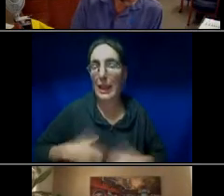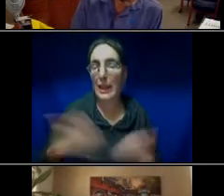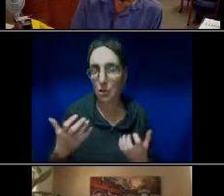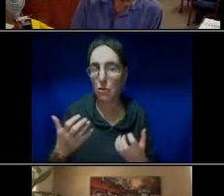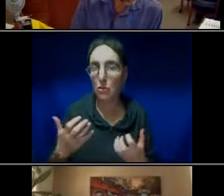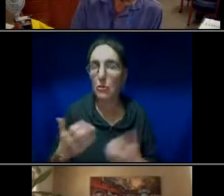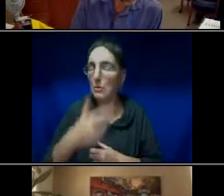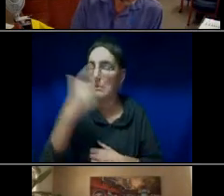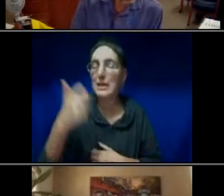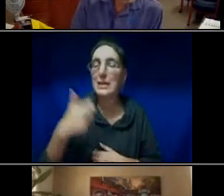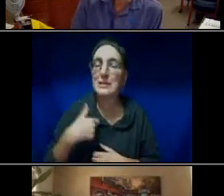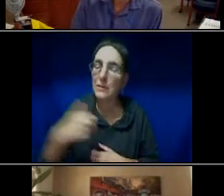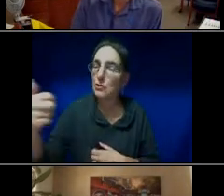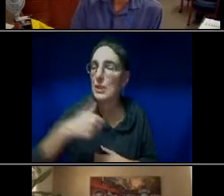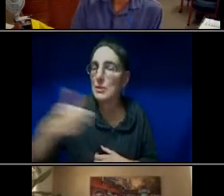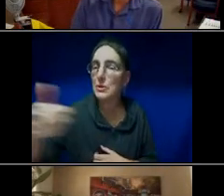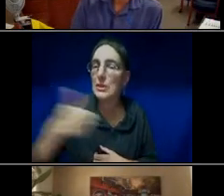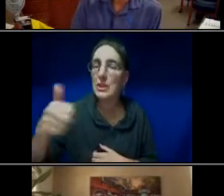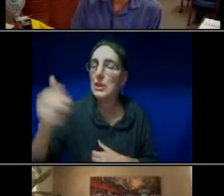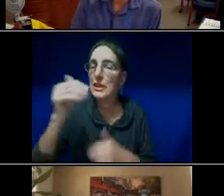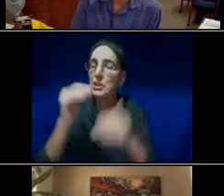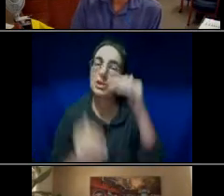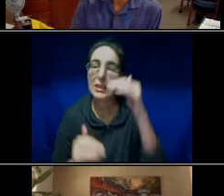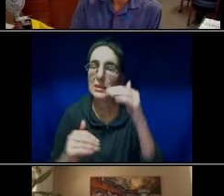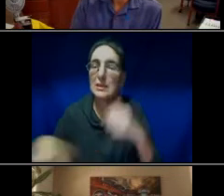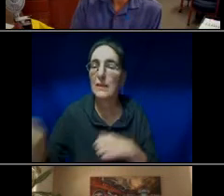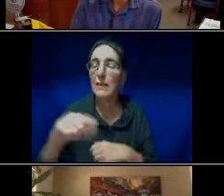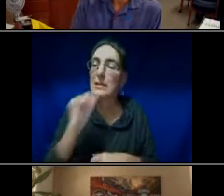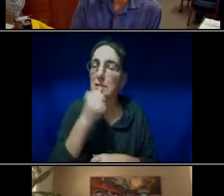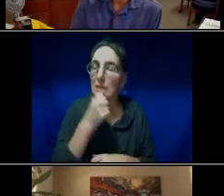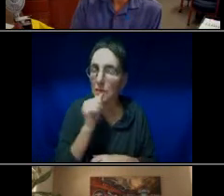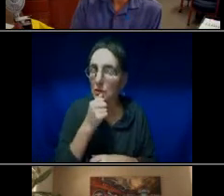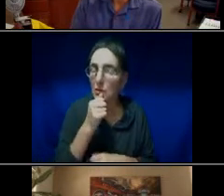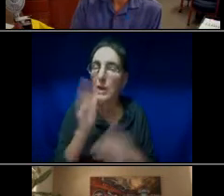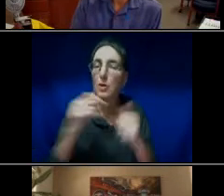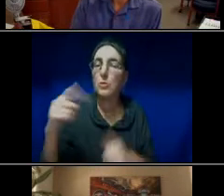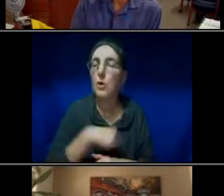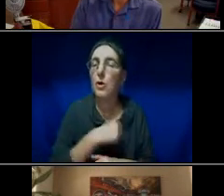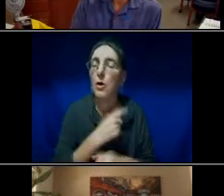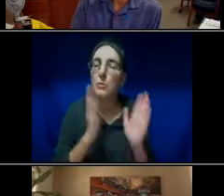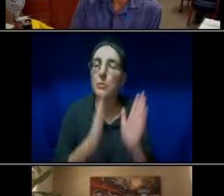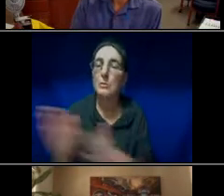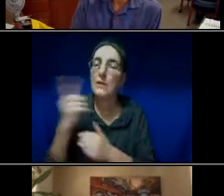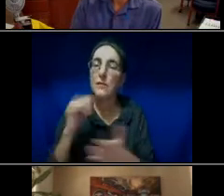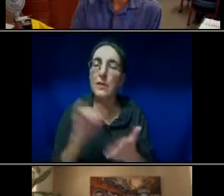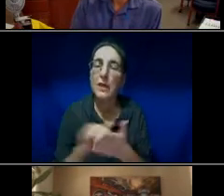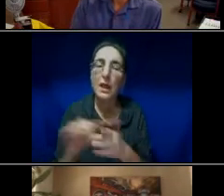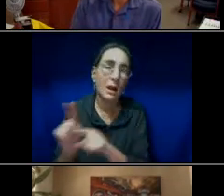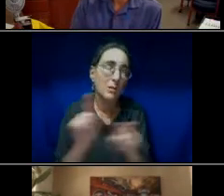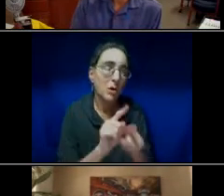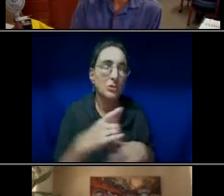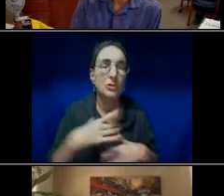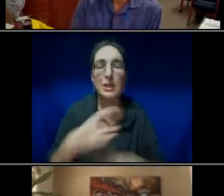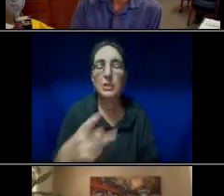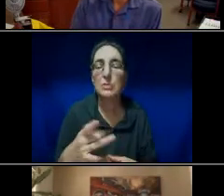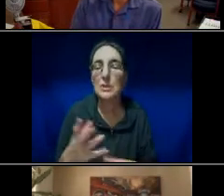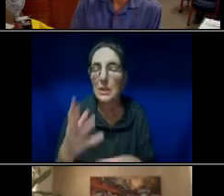that they've suffered. So I hope we're all prepared for that. I'm also interested in getting